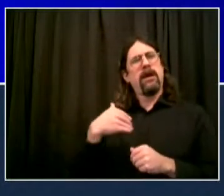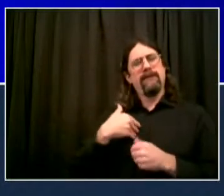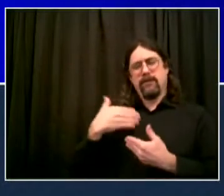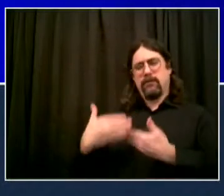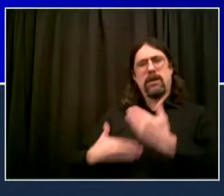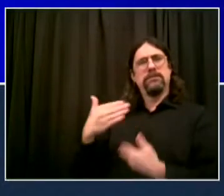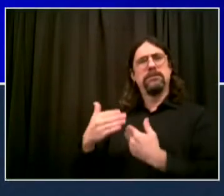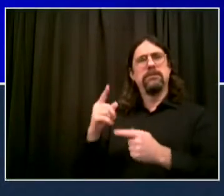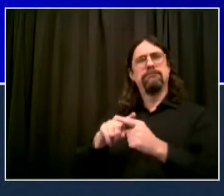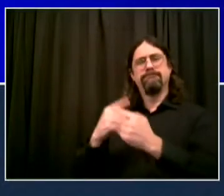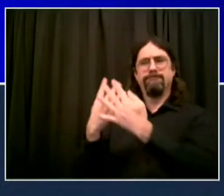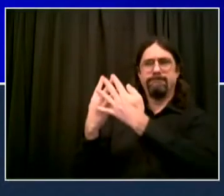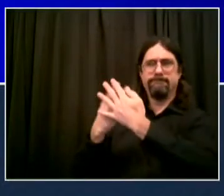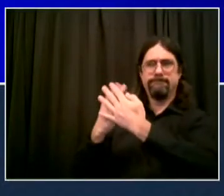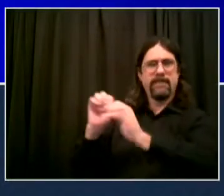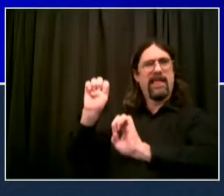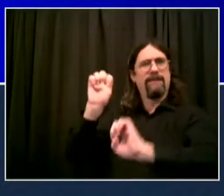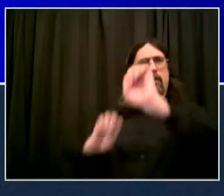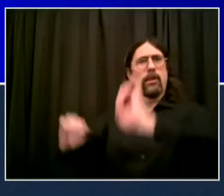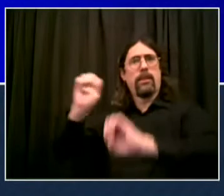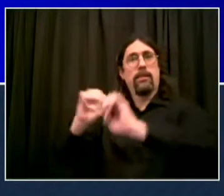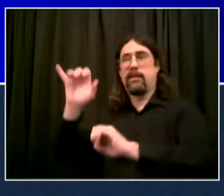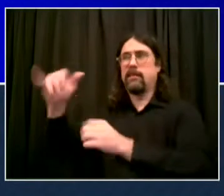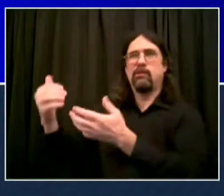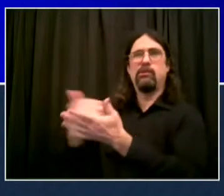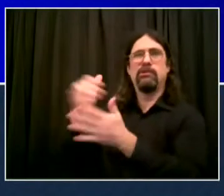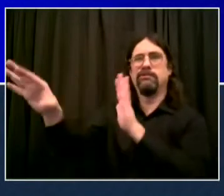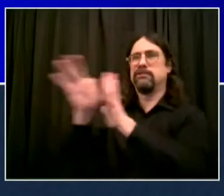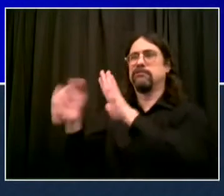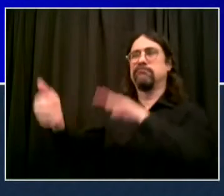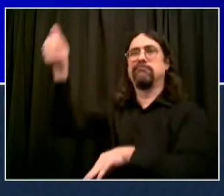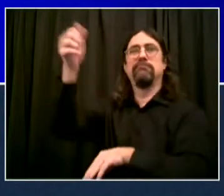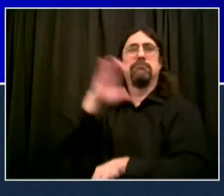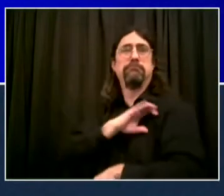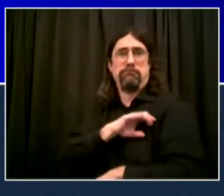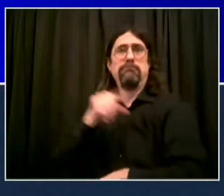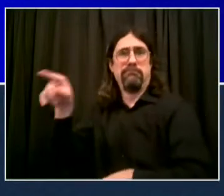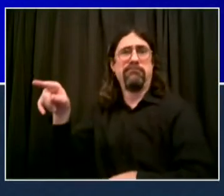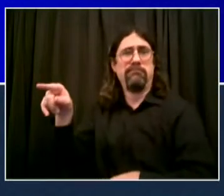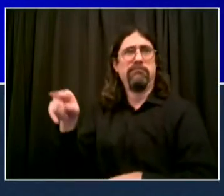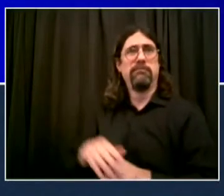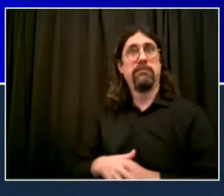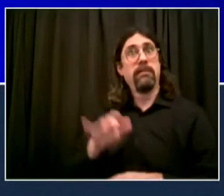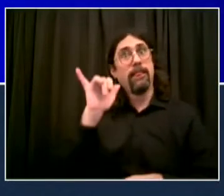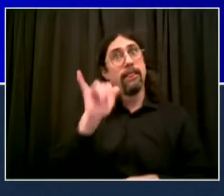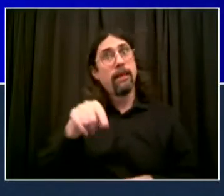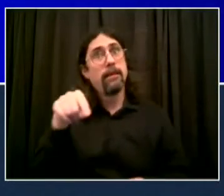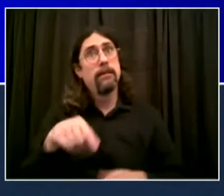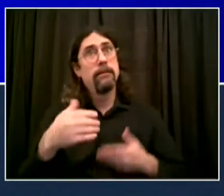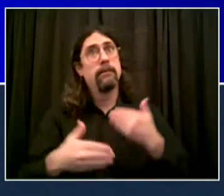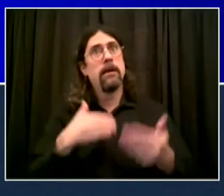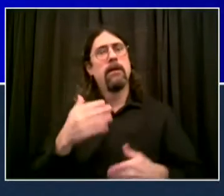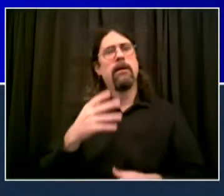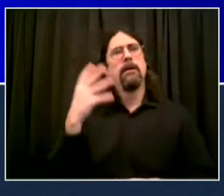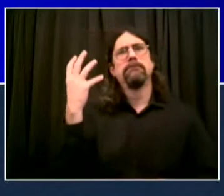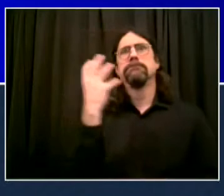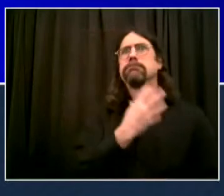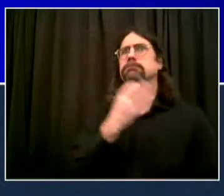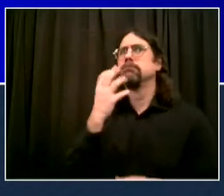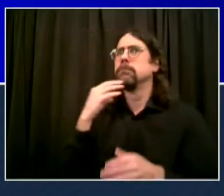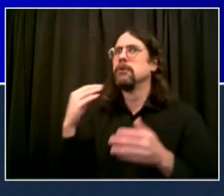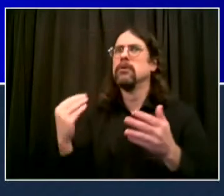the history of the NYPD. We're bringing the voices of the community forward to determine who would be